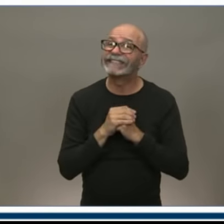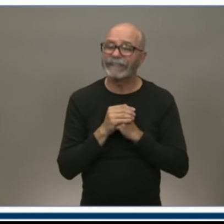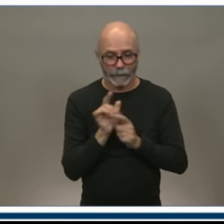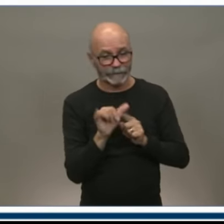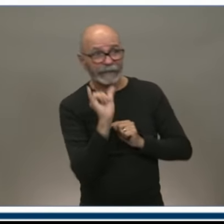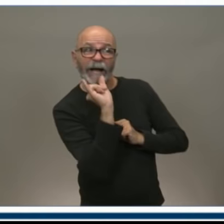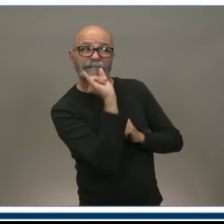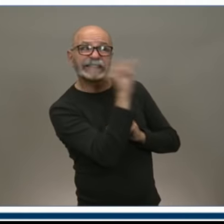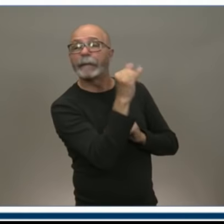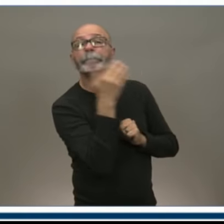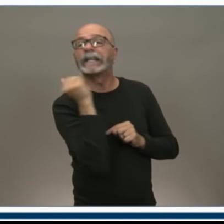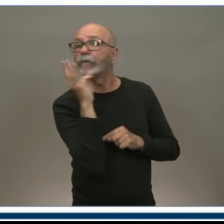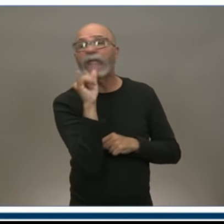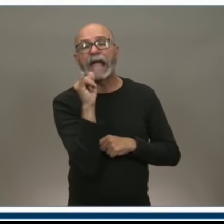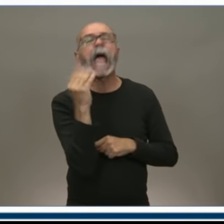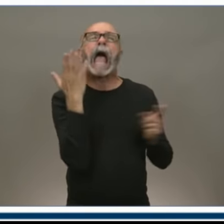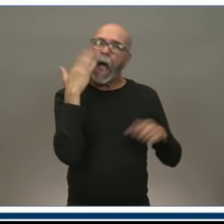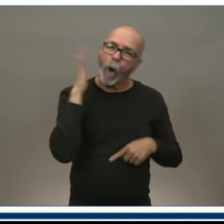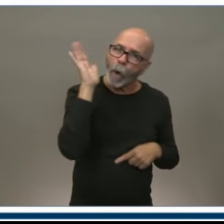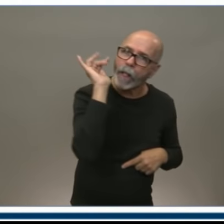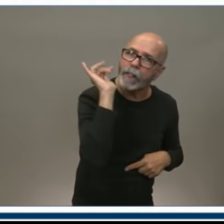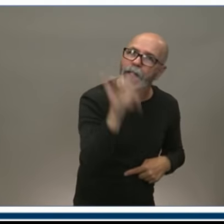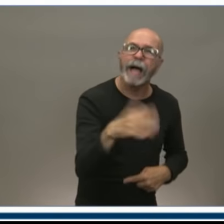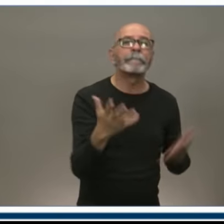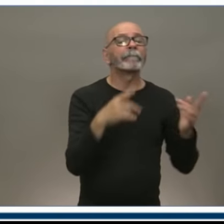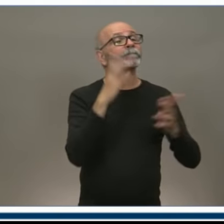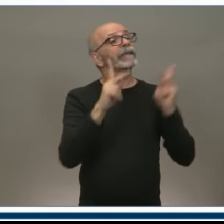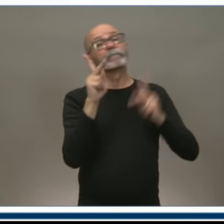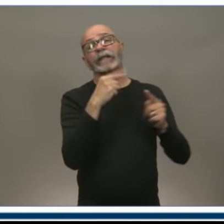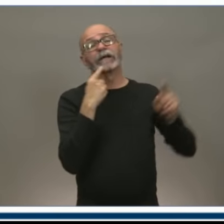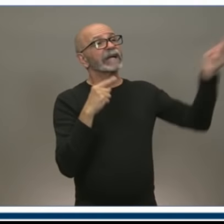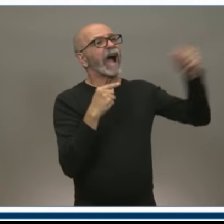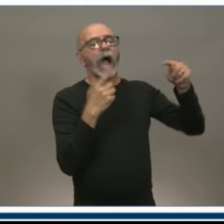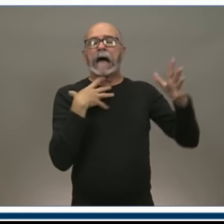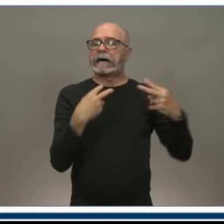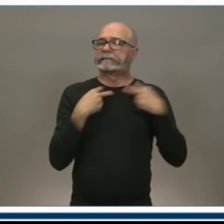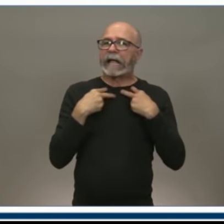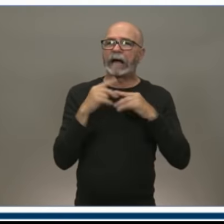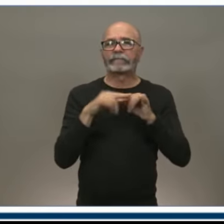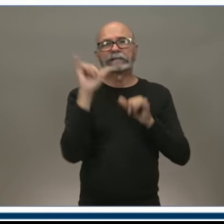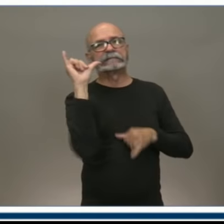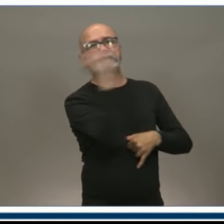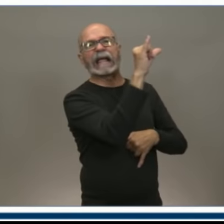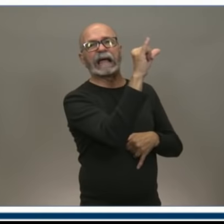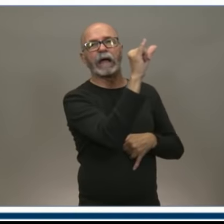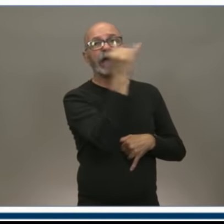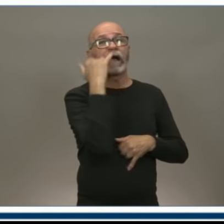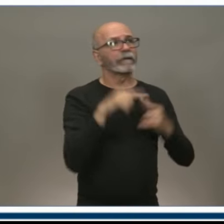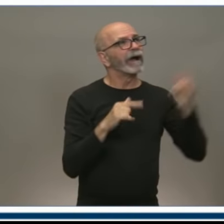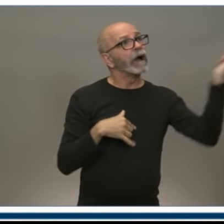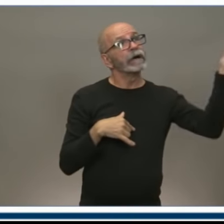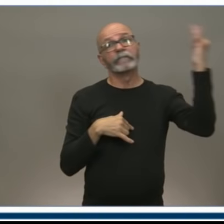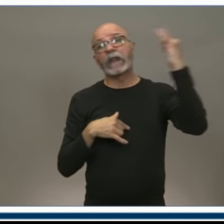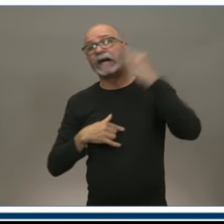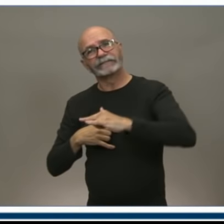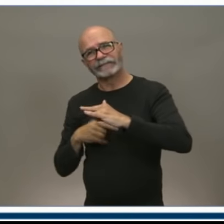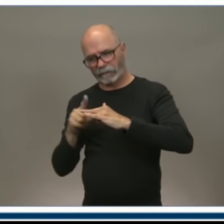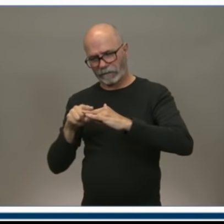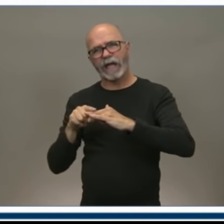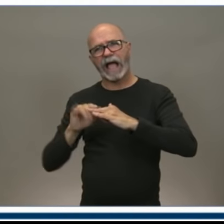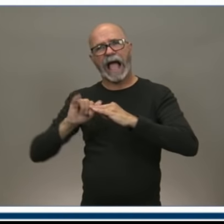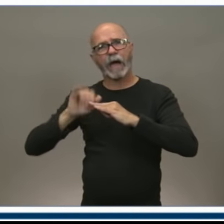not going to be possible for everybody, but right now, if they come back, you're going to have to think about the implications of that for the household. We